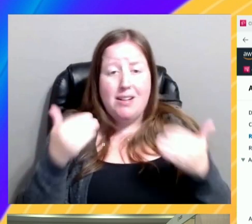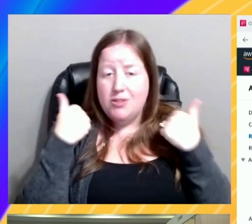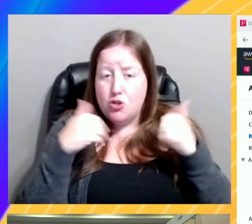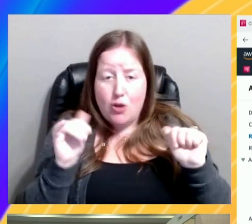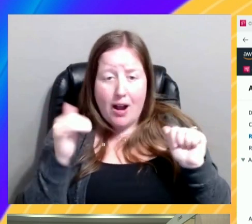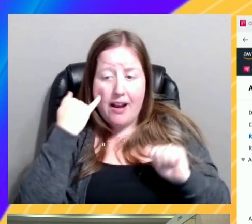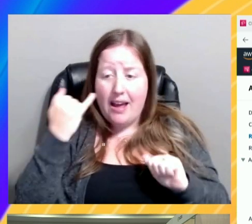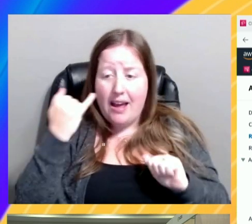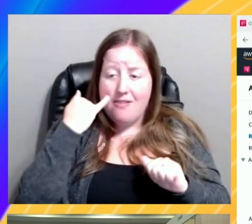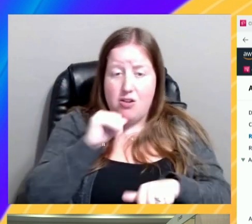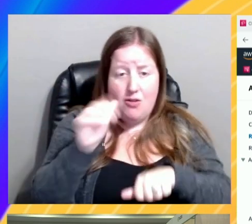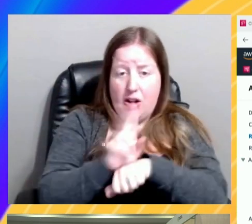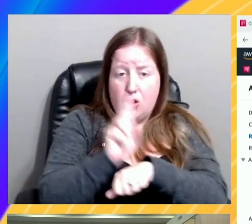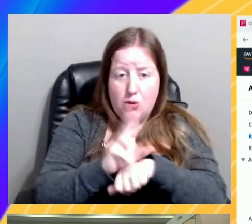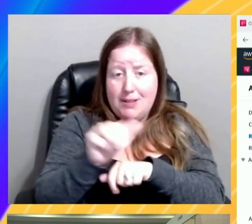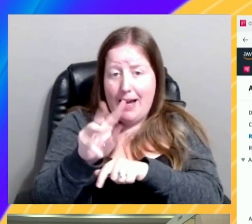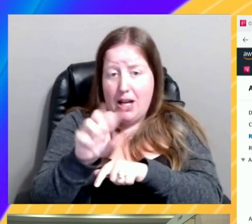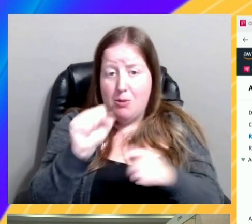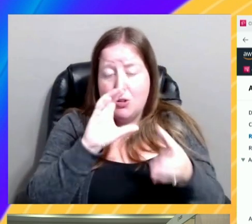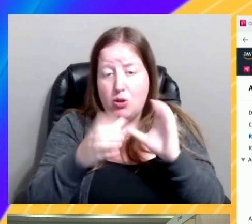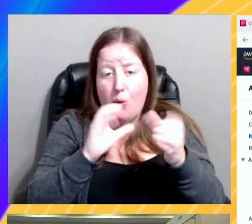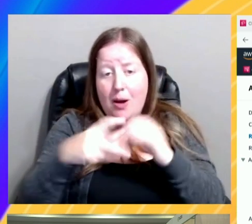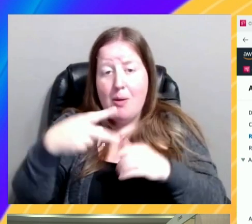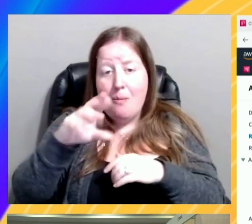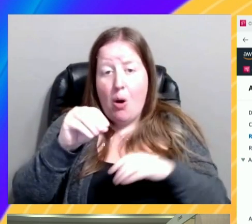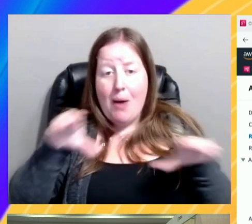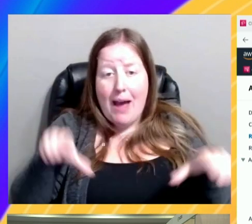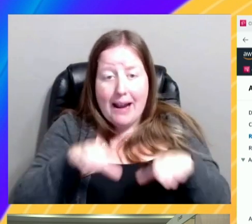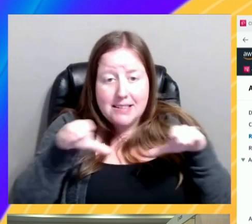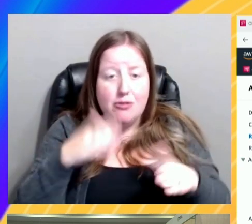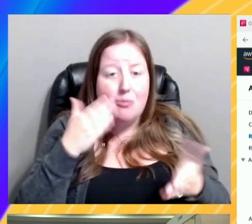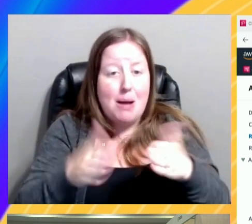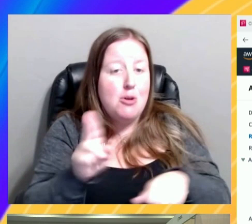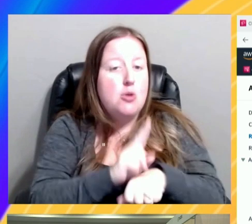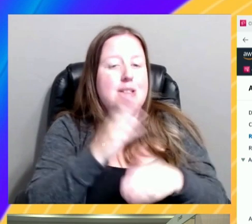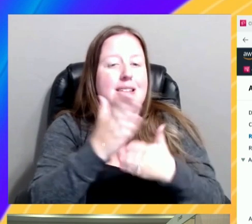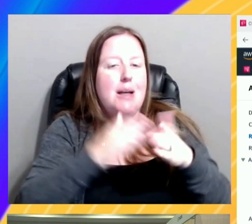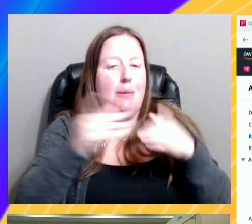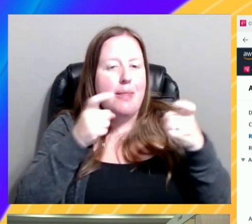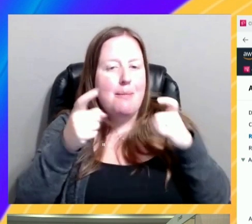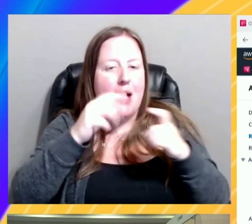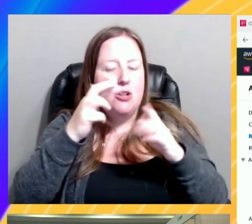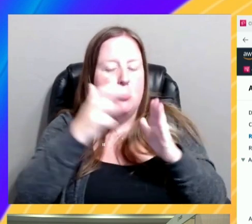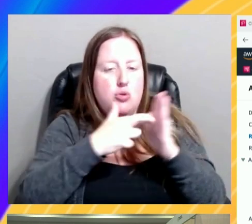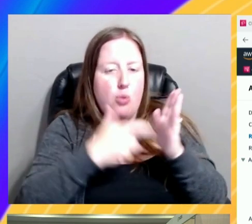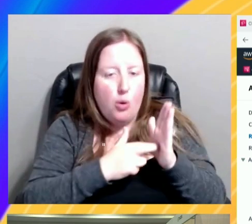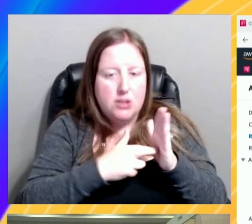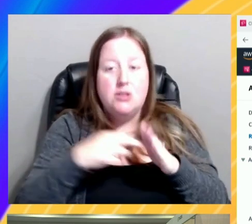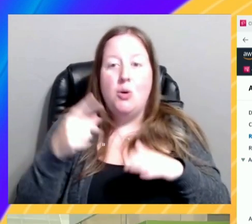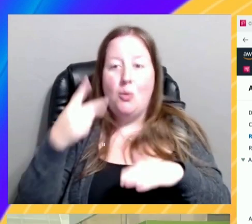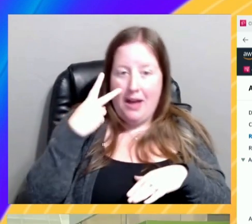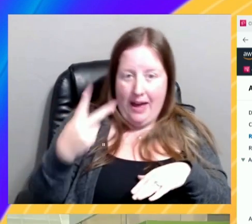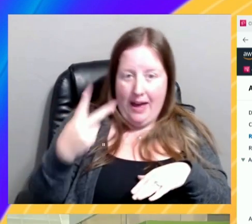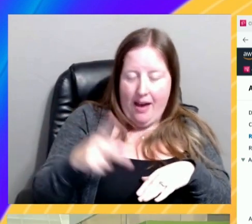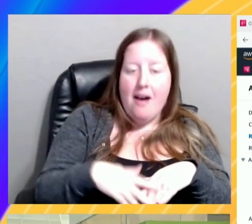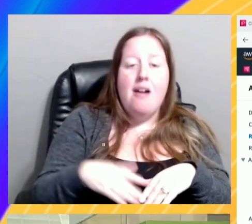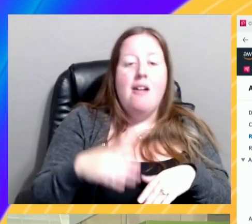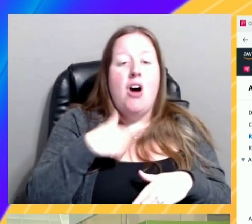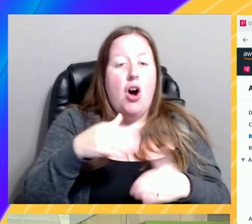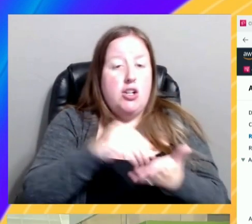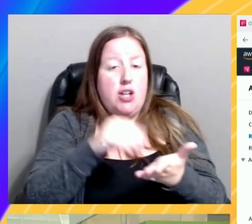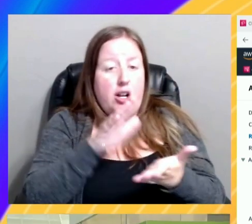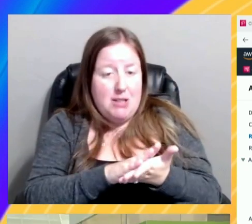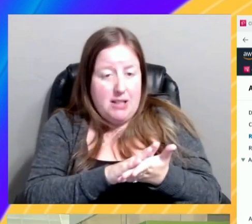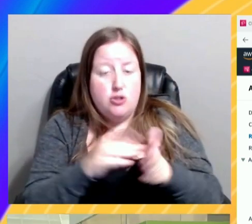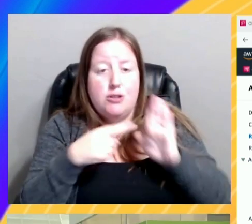utilized AWS Config Proactive yet, you may be utilizing some of the managed rules that we already are listing. Okay. Our documentation does outline all